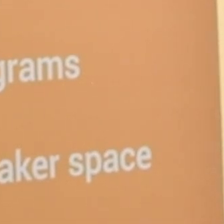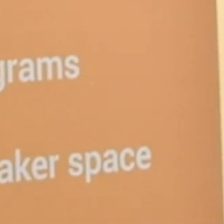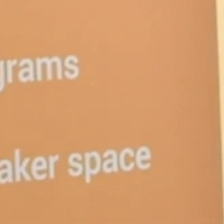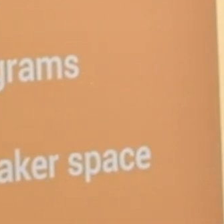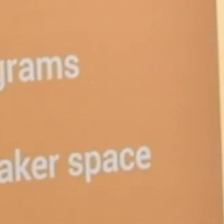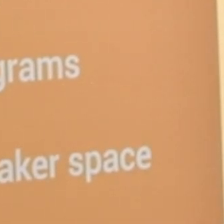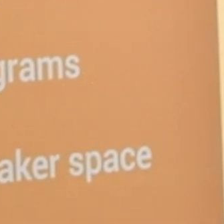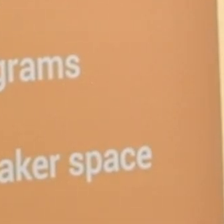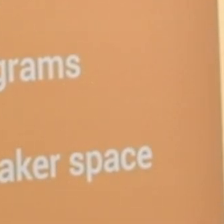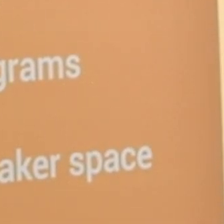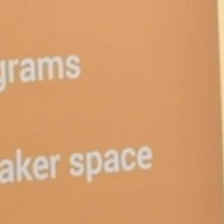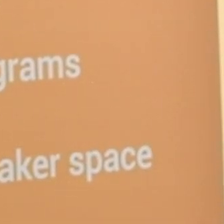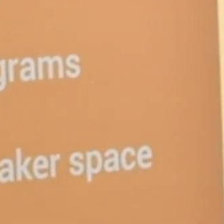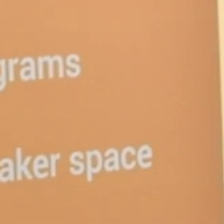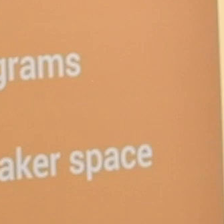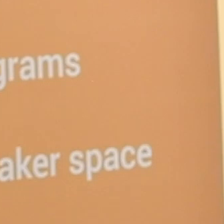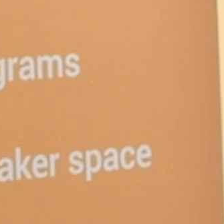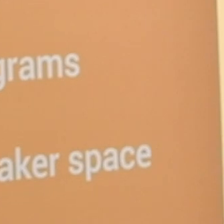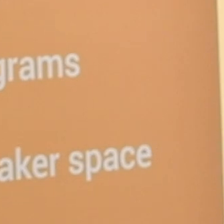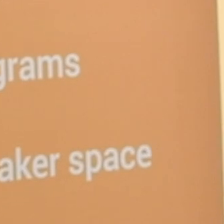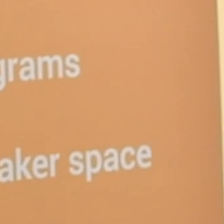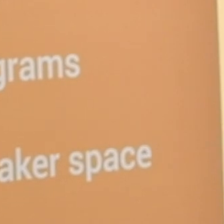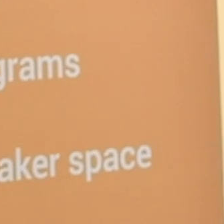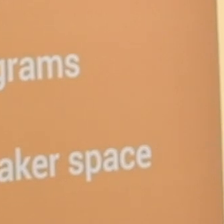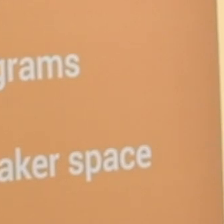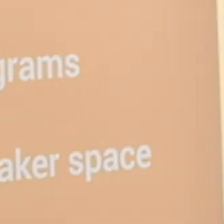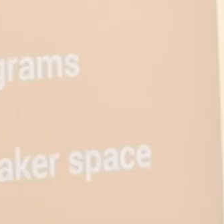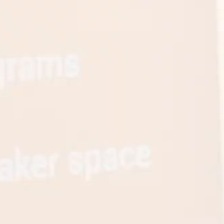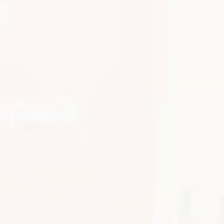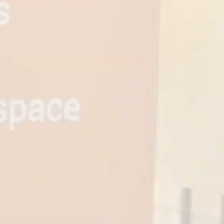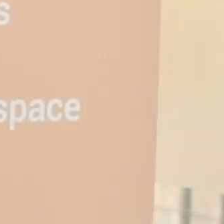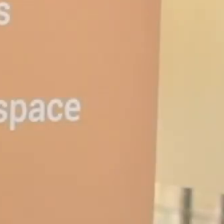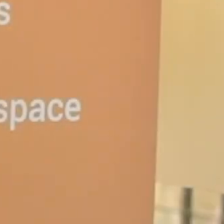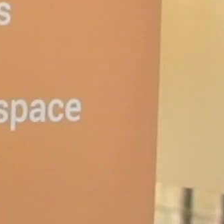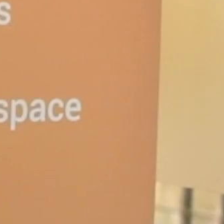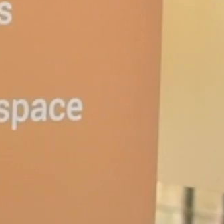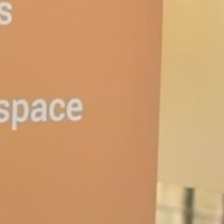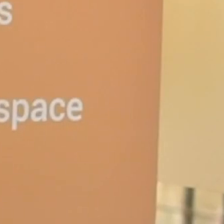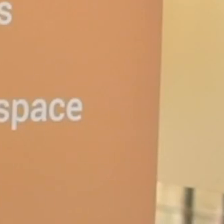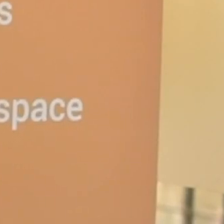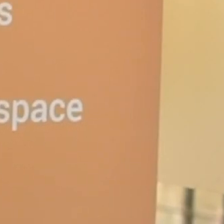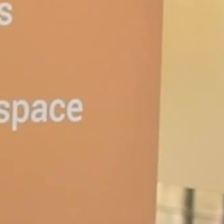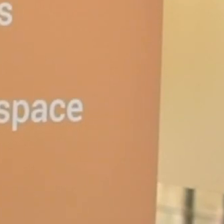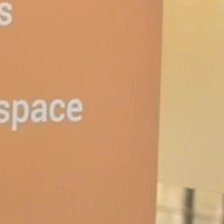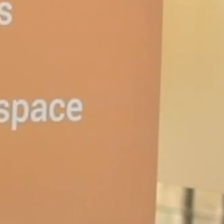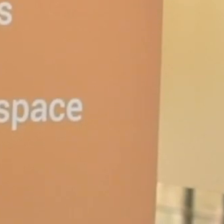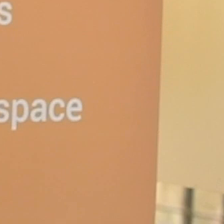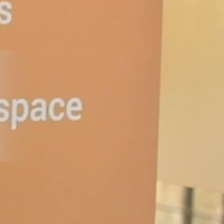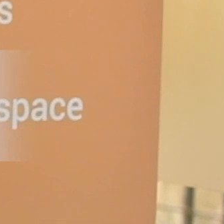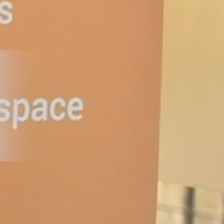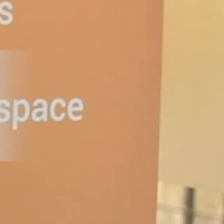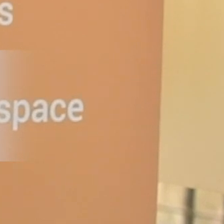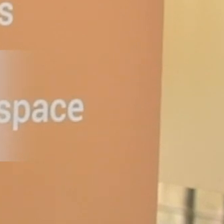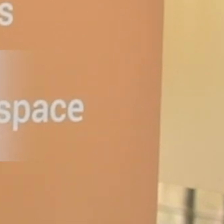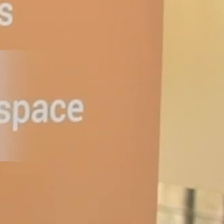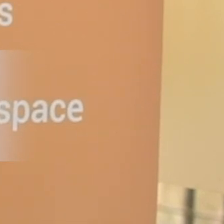that EdTech is succeeding in several ways. On a day-to-day, as a research assistant, we work with learners